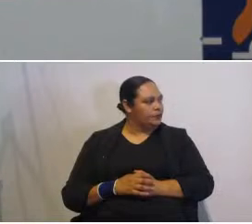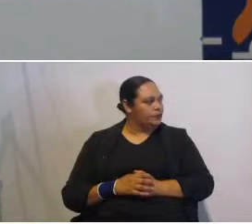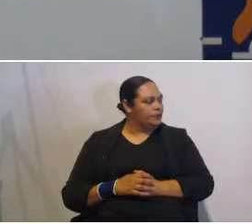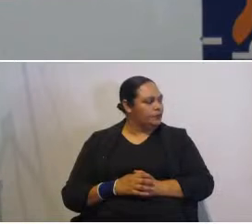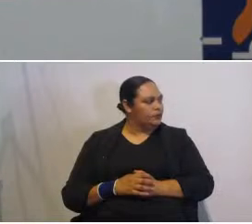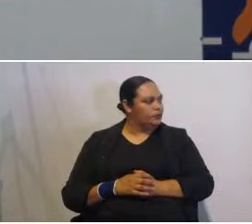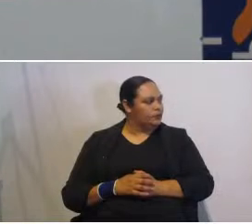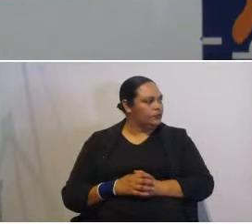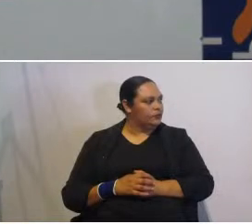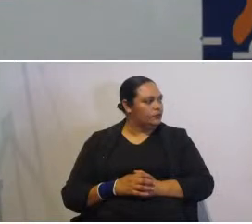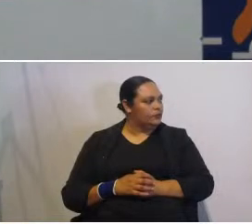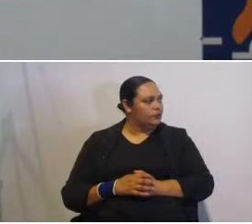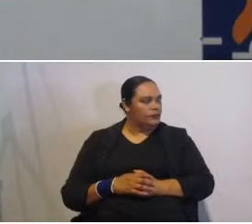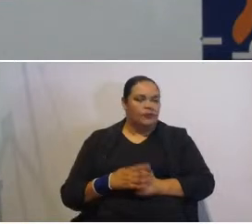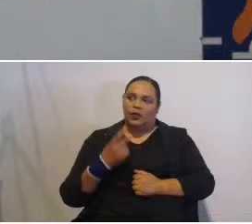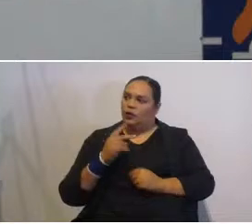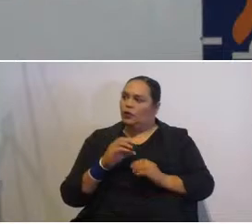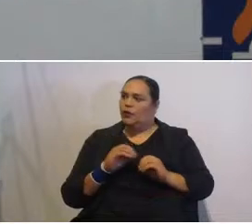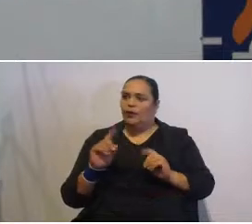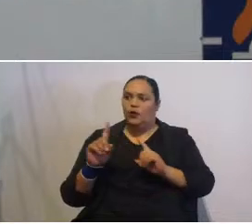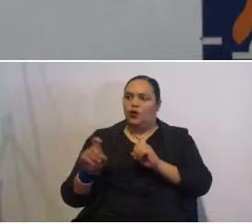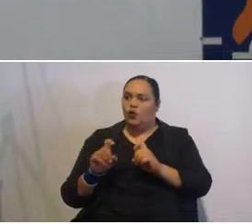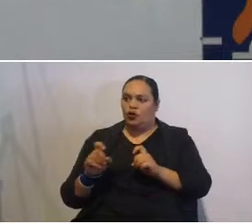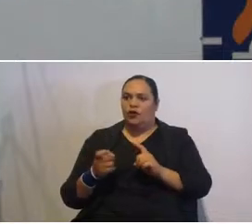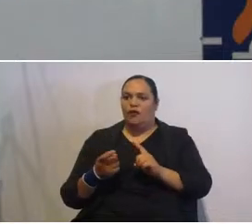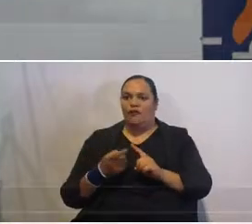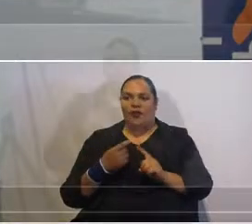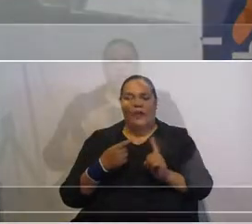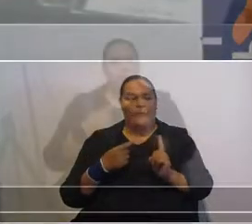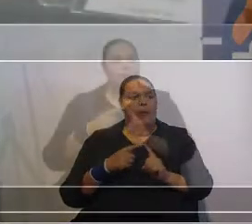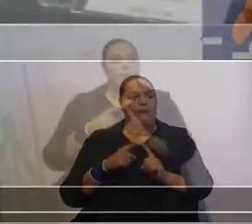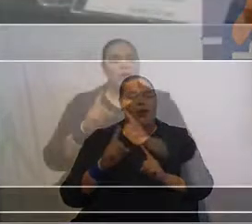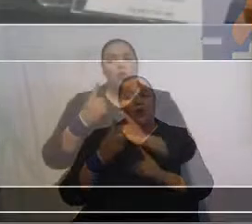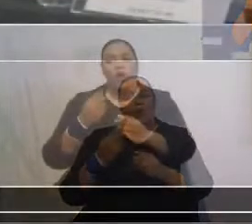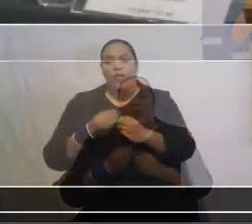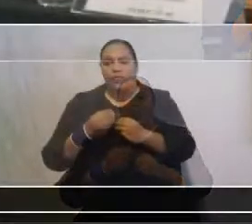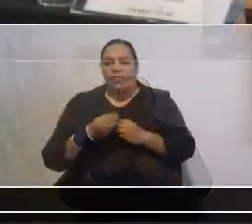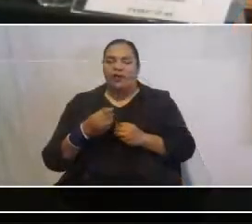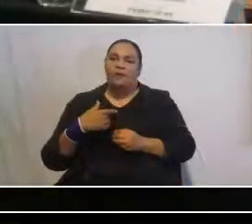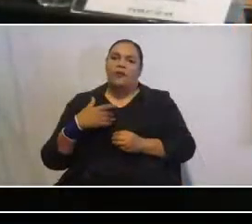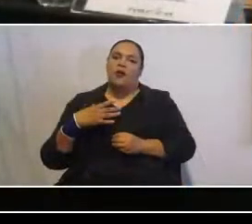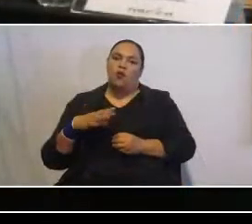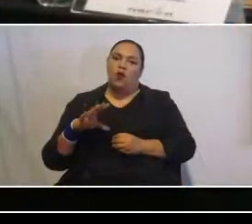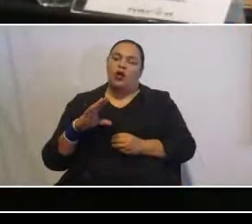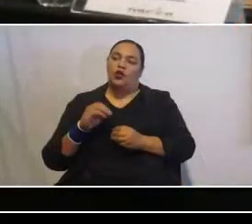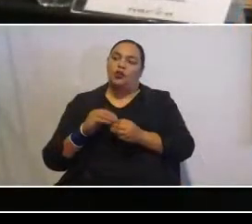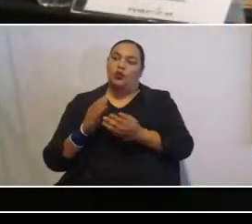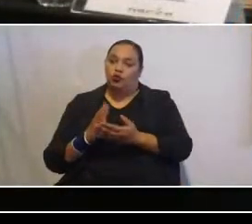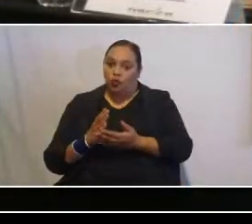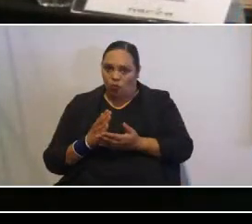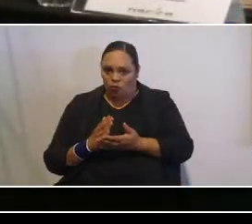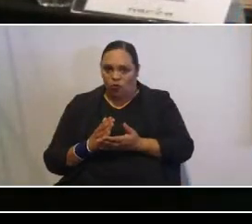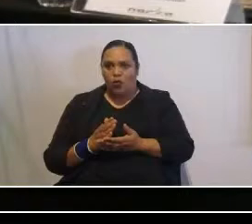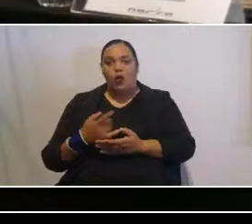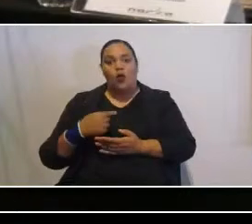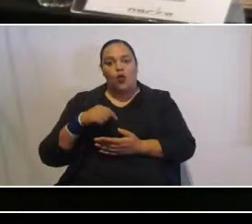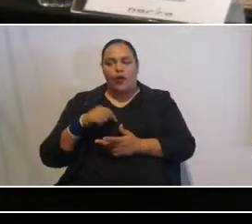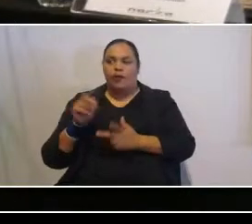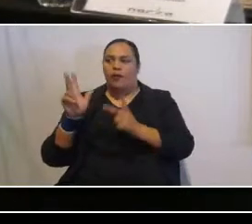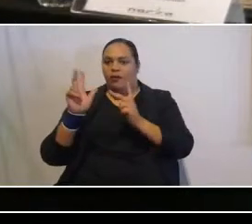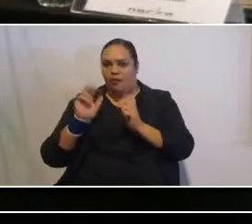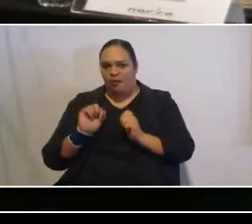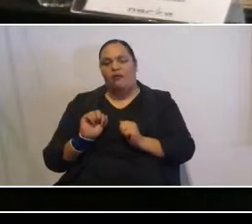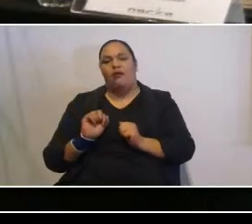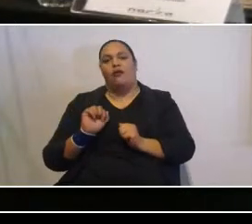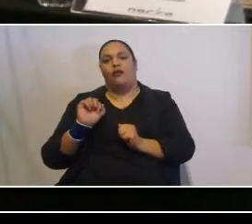All right. It looks like there are no questions even from our first. But the one thing that I want to assure you is that we've heard